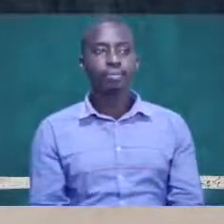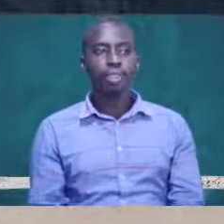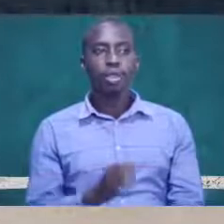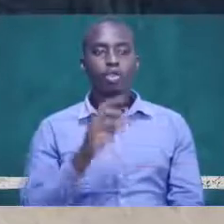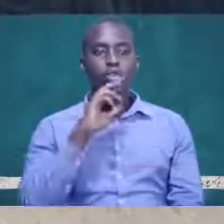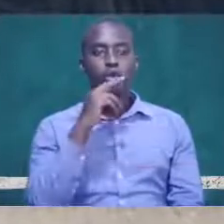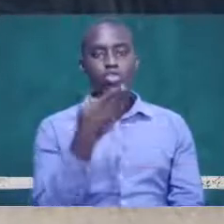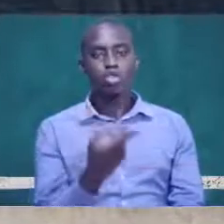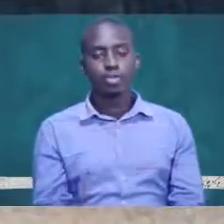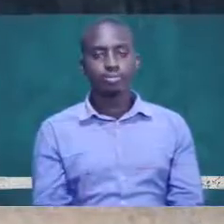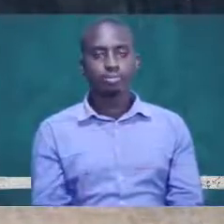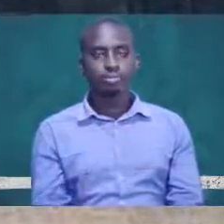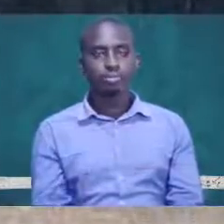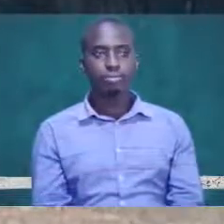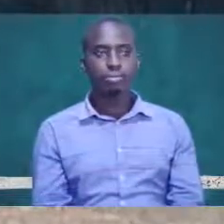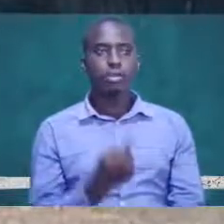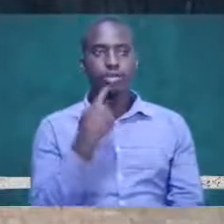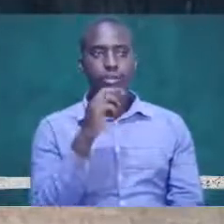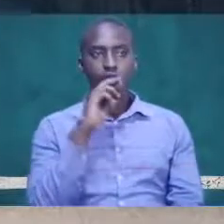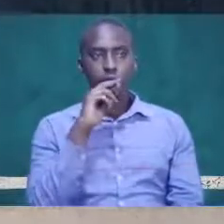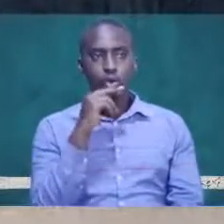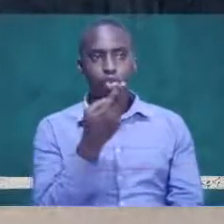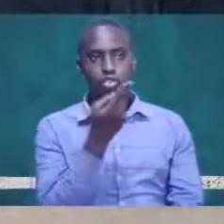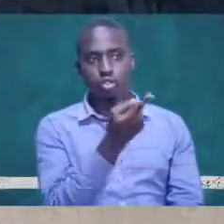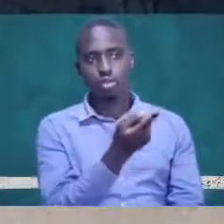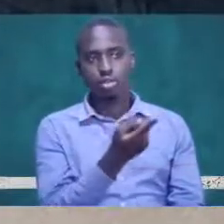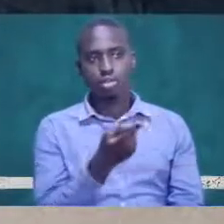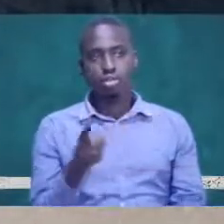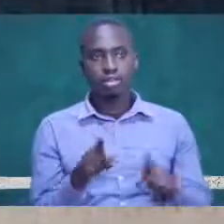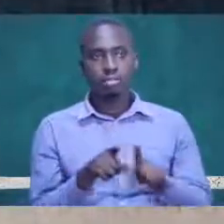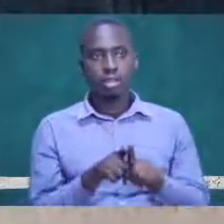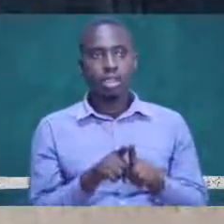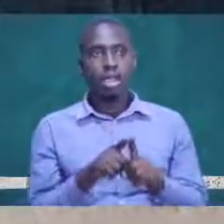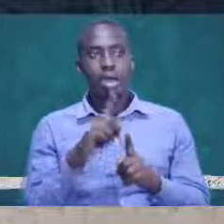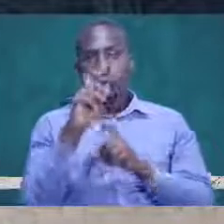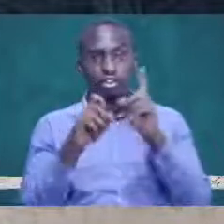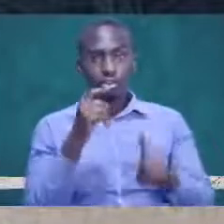solution. The solution of question 1,